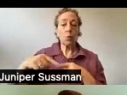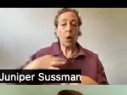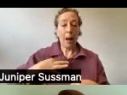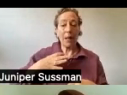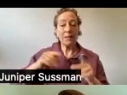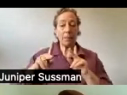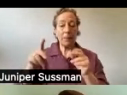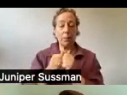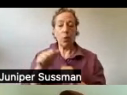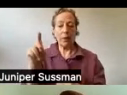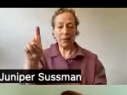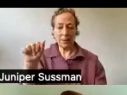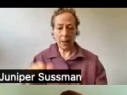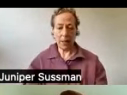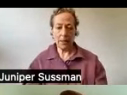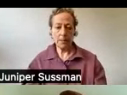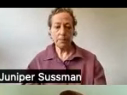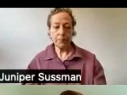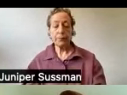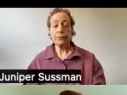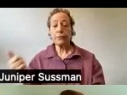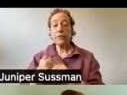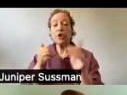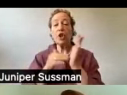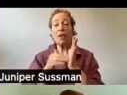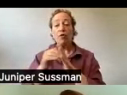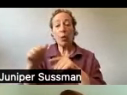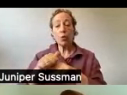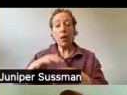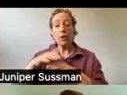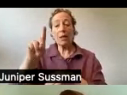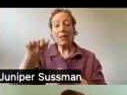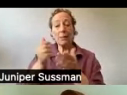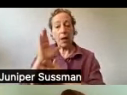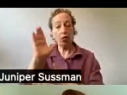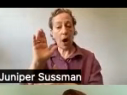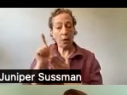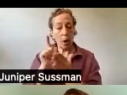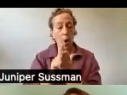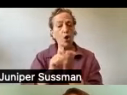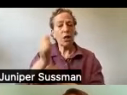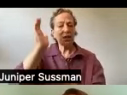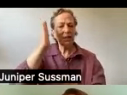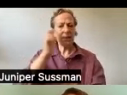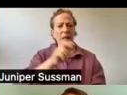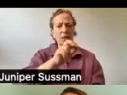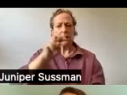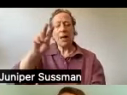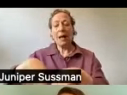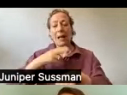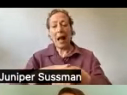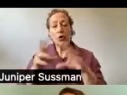with disabilities. Rachel is a frequent trainer on the disability rights laws and speaks regularly at national conferences